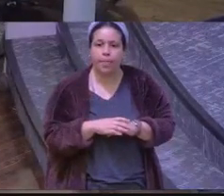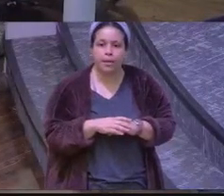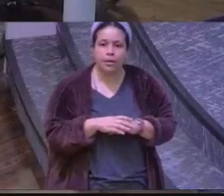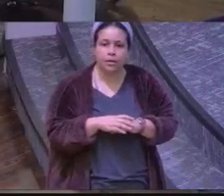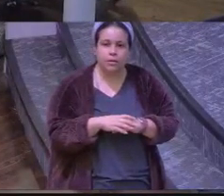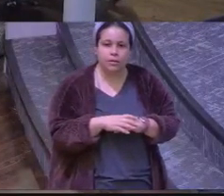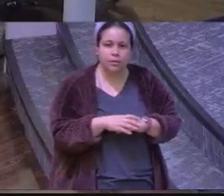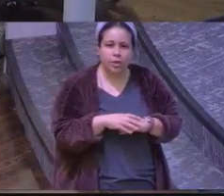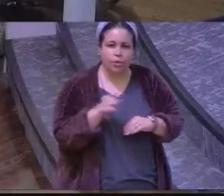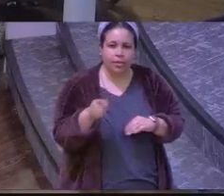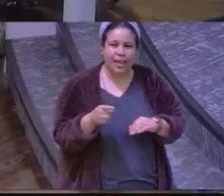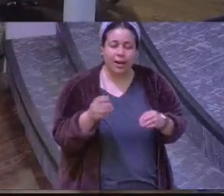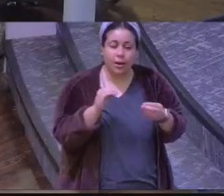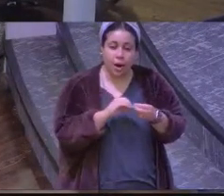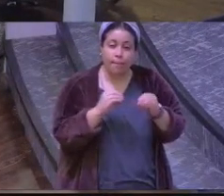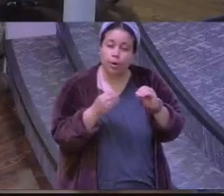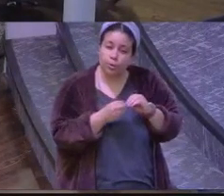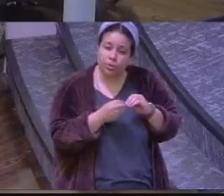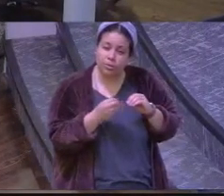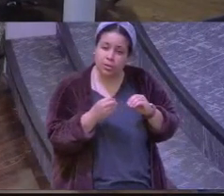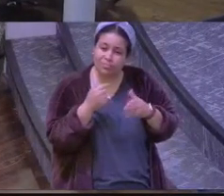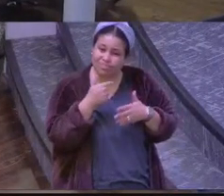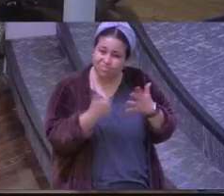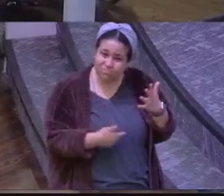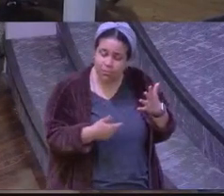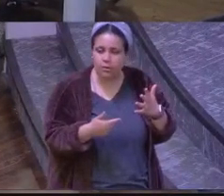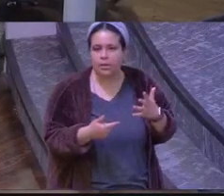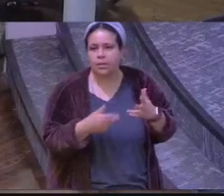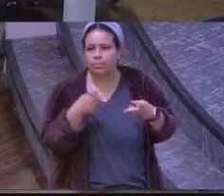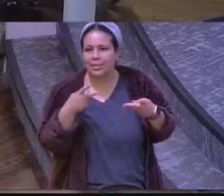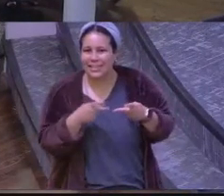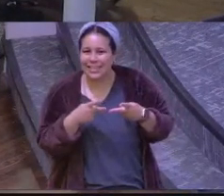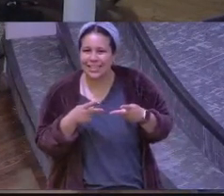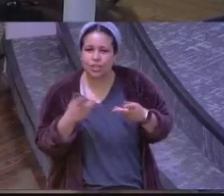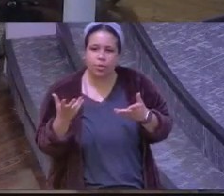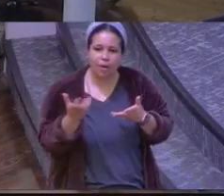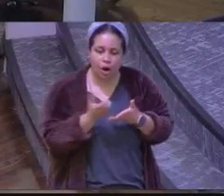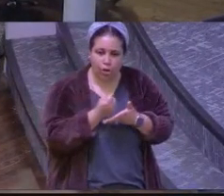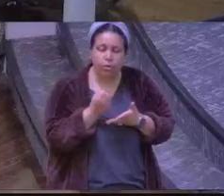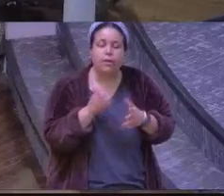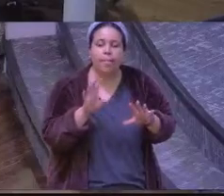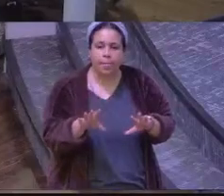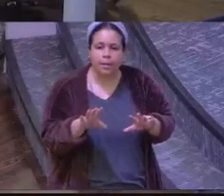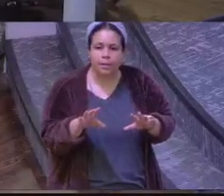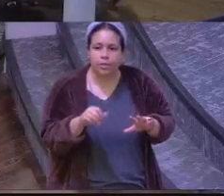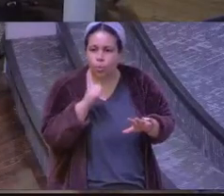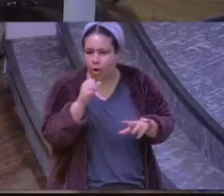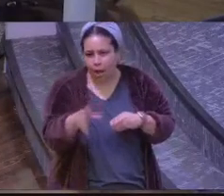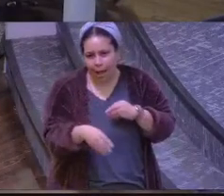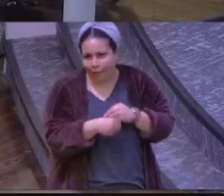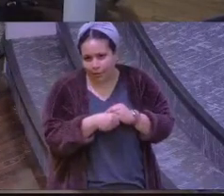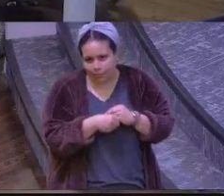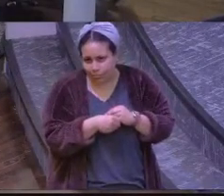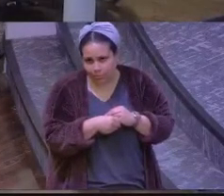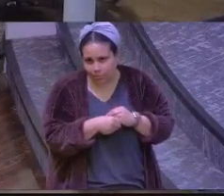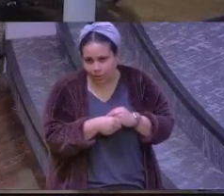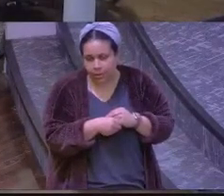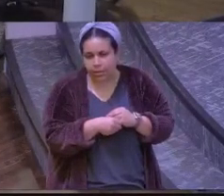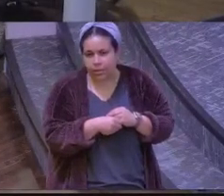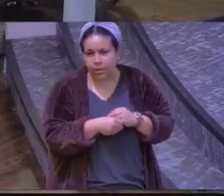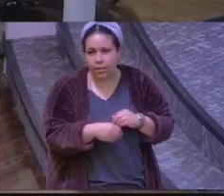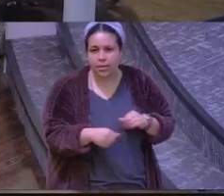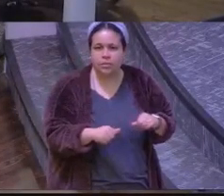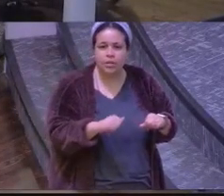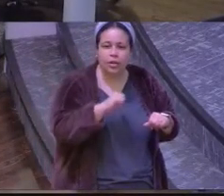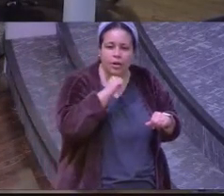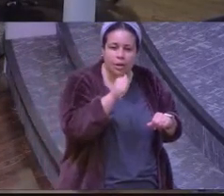that allotment, though, then it's actually positions that we've earned. And okay. So we're not adding positions that have not been earned